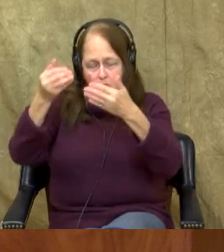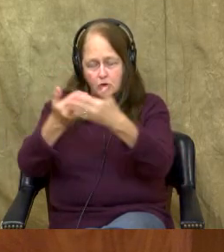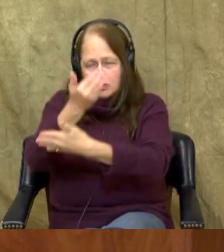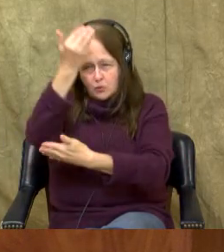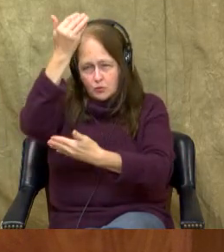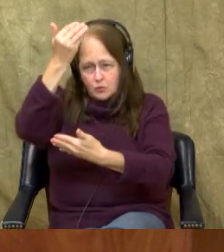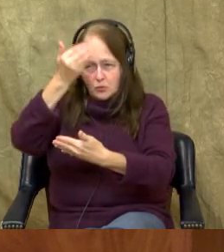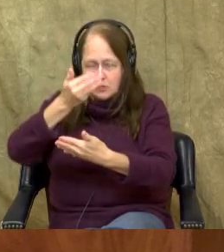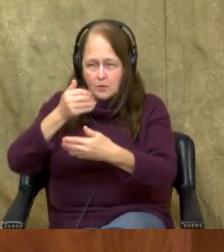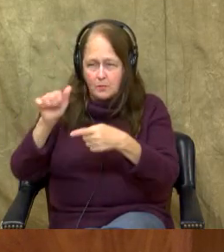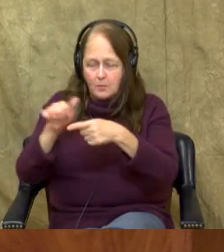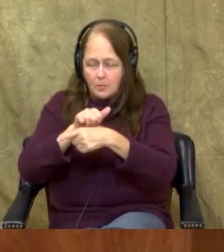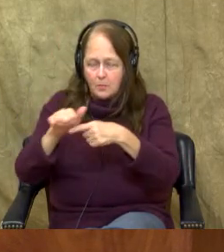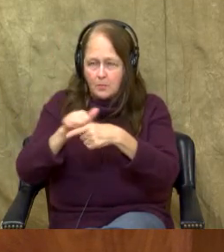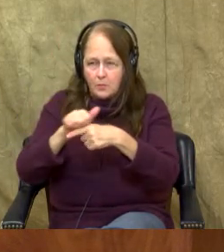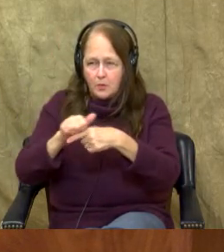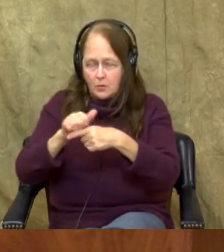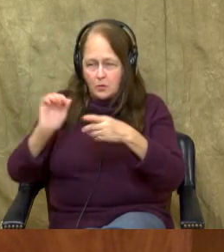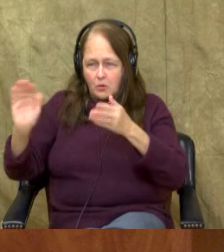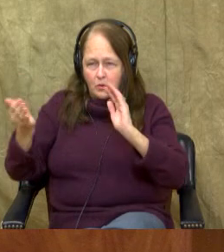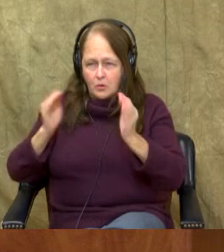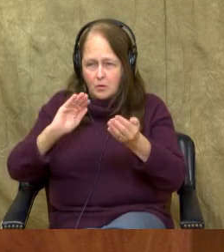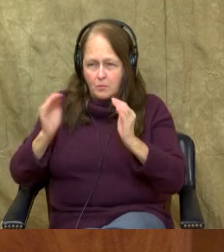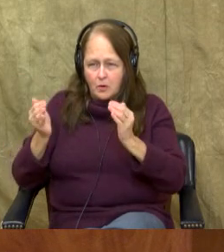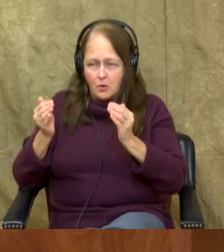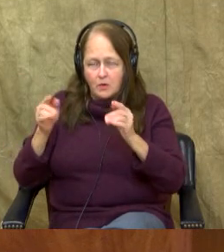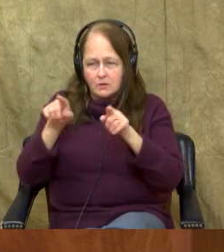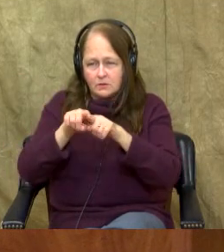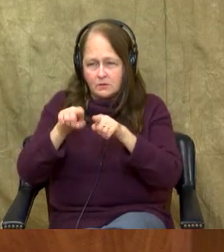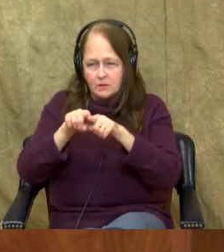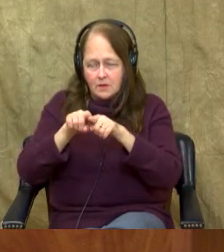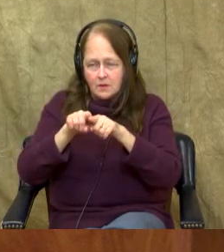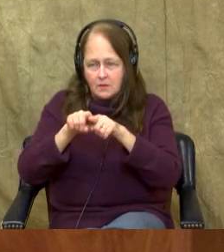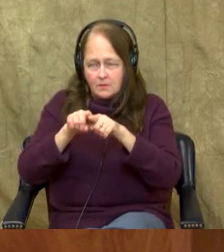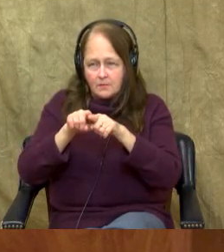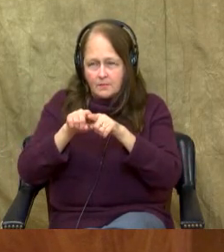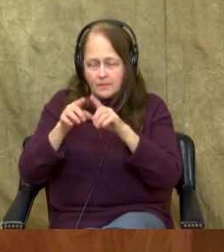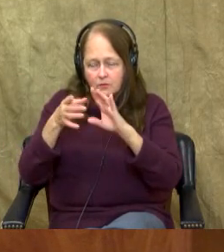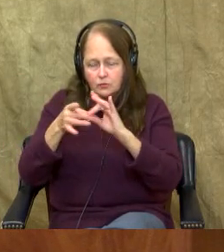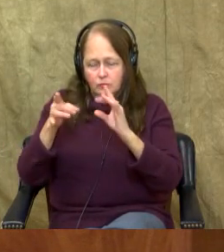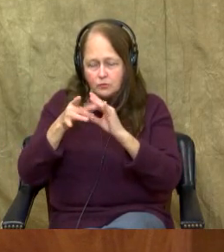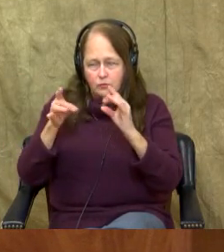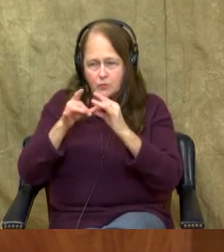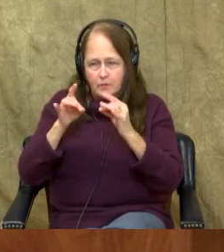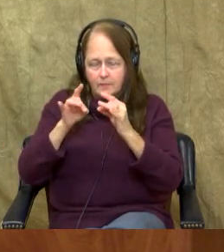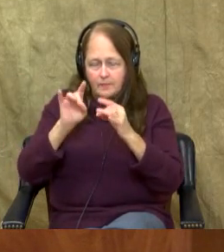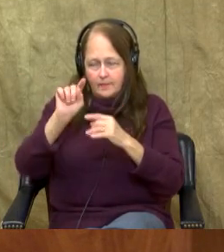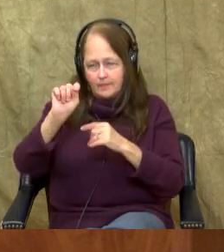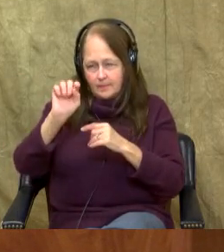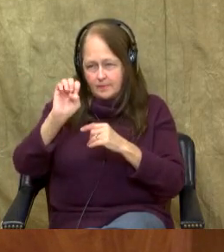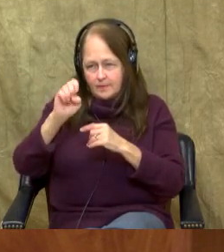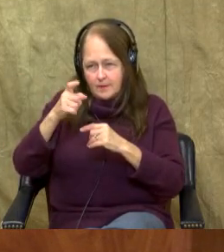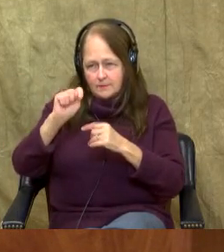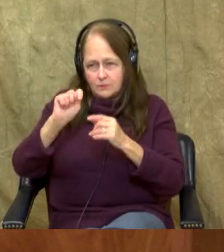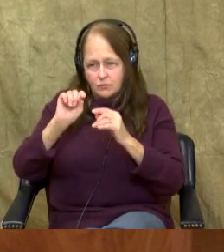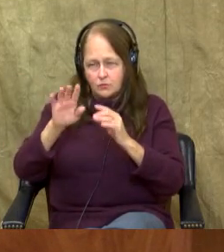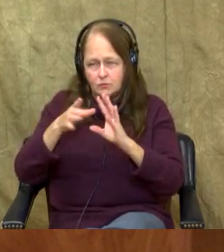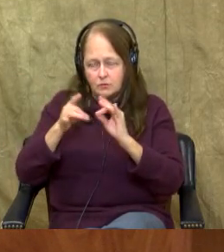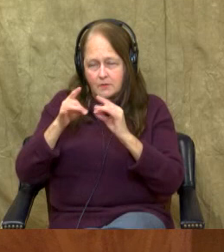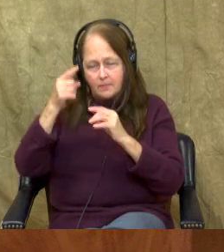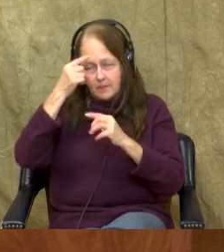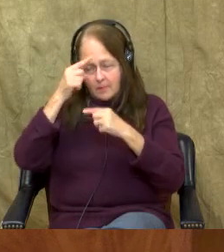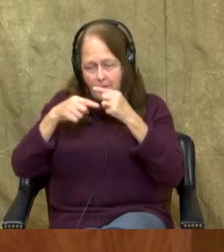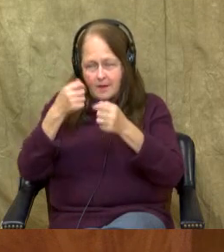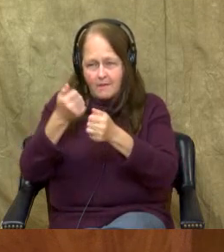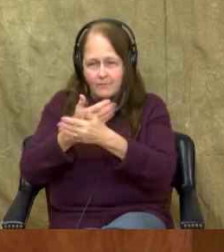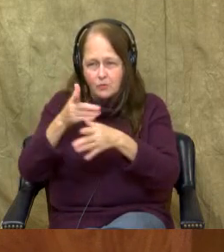going to practice comparing and contrasting text. Now, I know you can do that. If you just even think about everything we've done